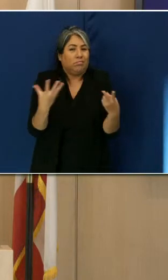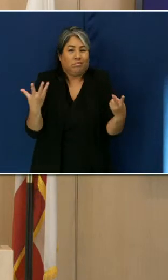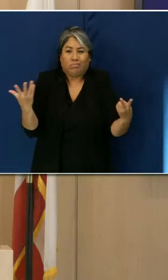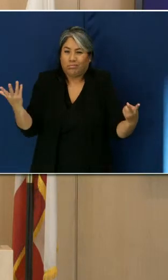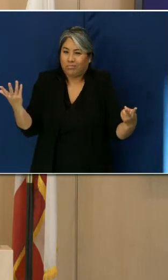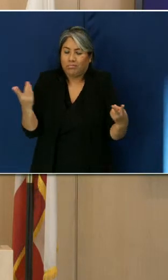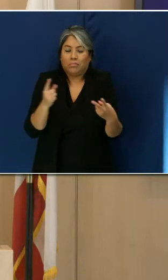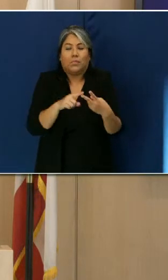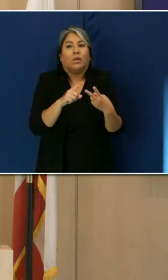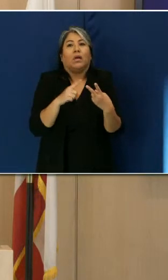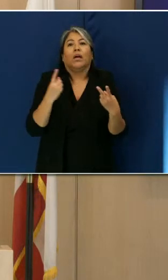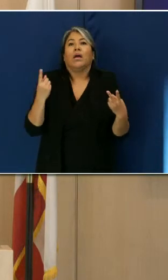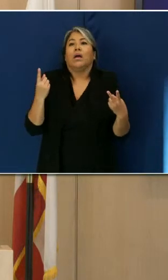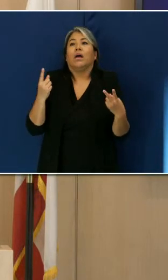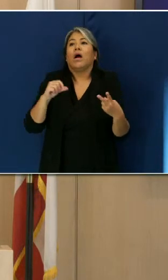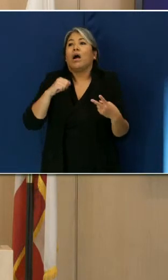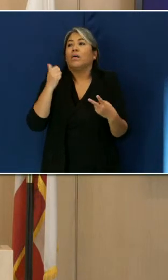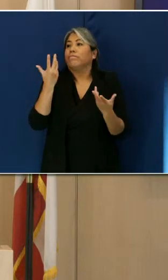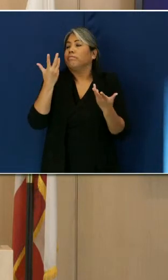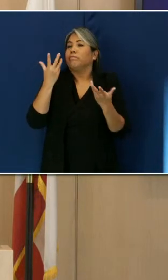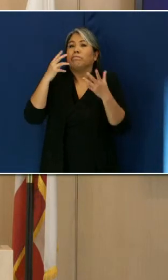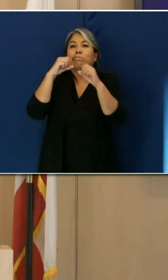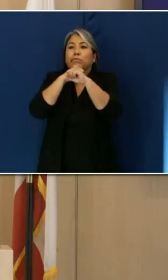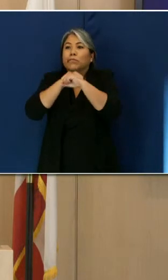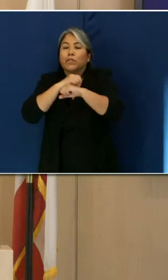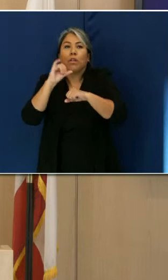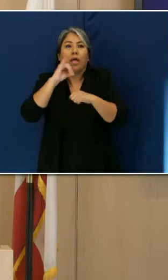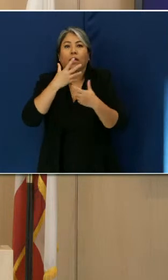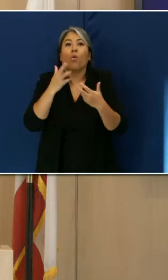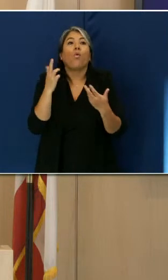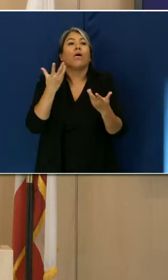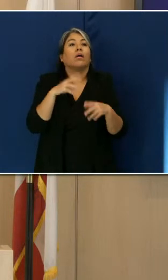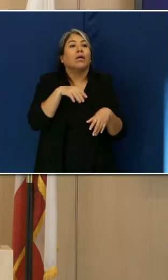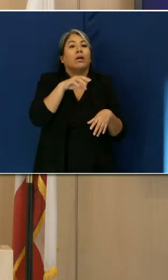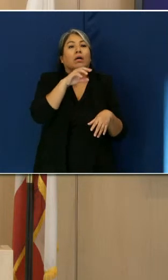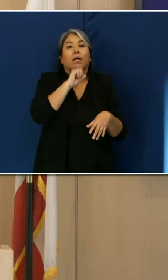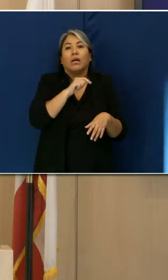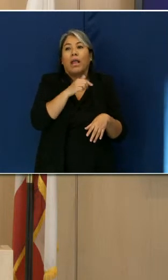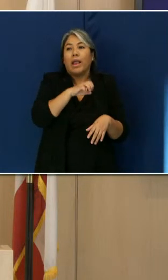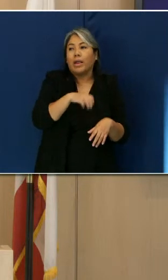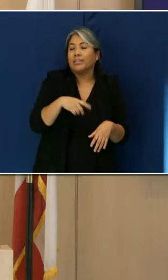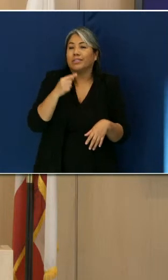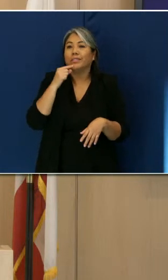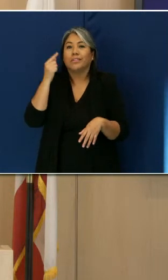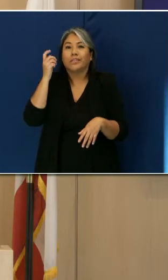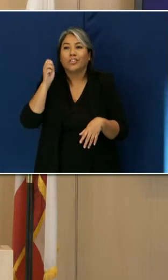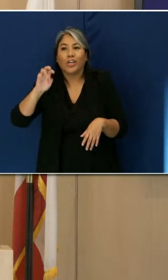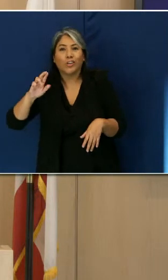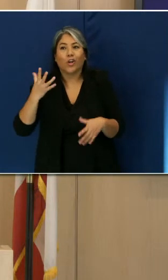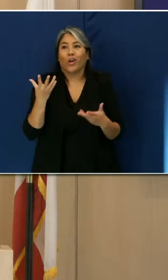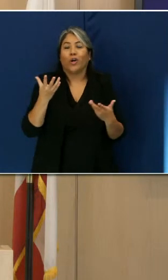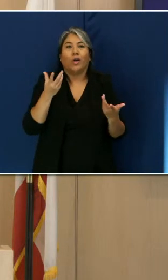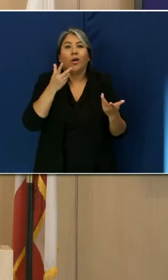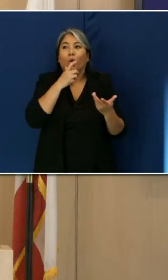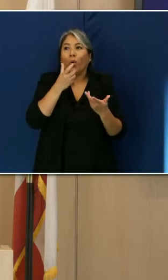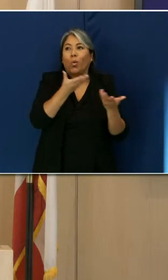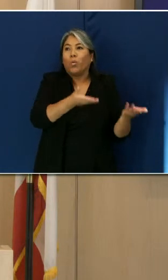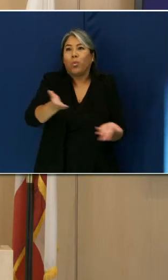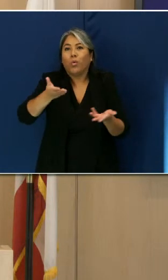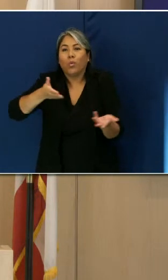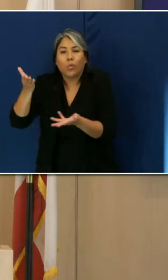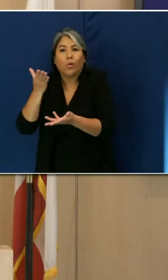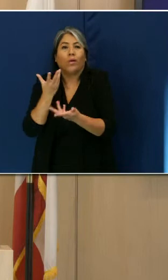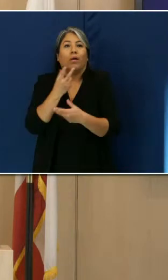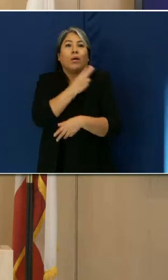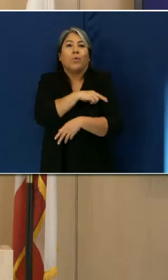have an idea of a demographic in terms of things like the age or gender of those populating the hospitals and